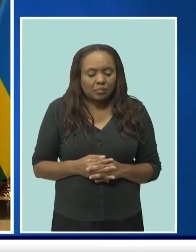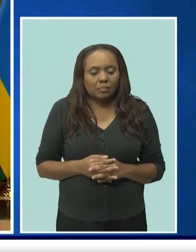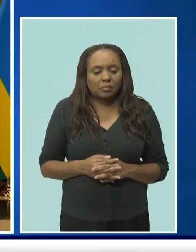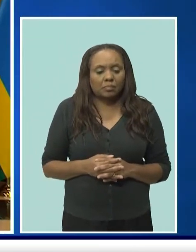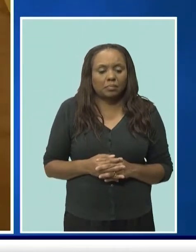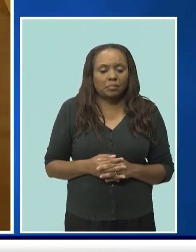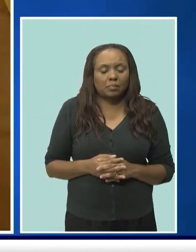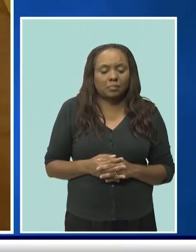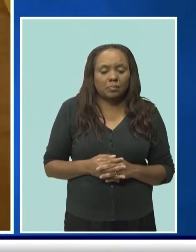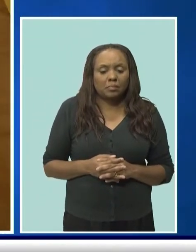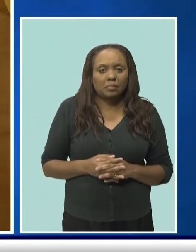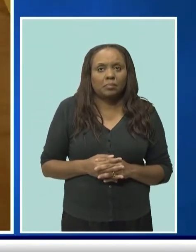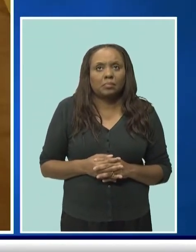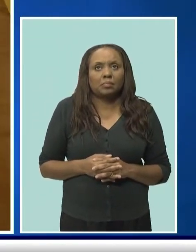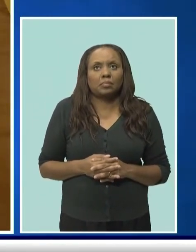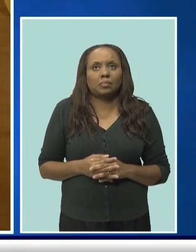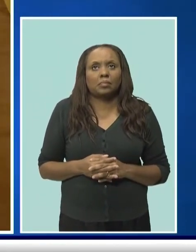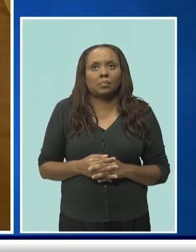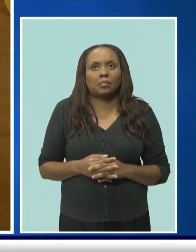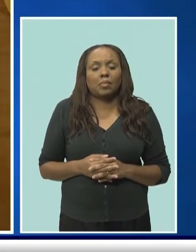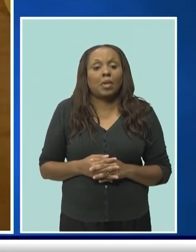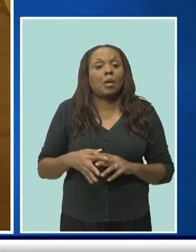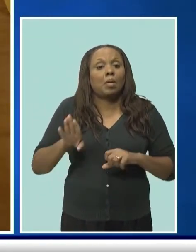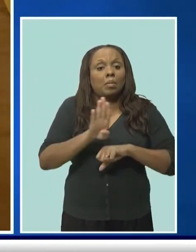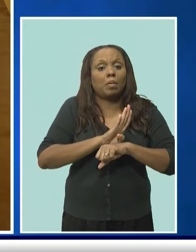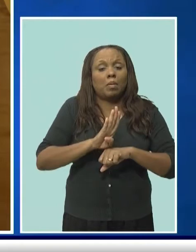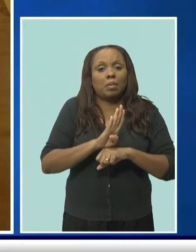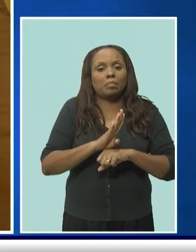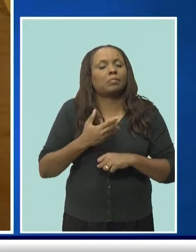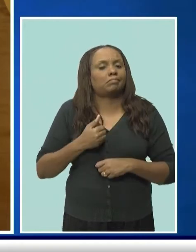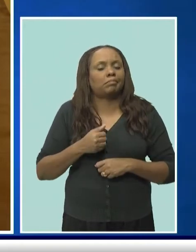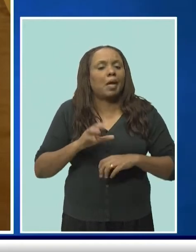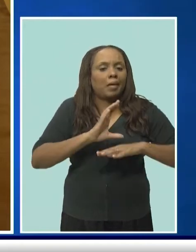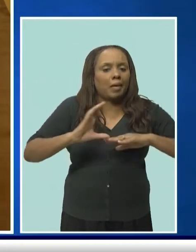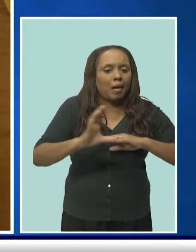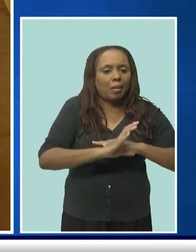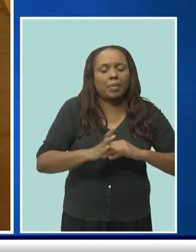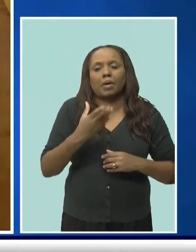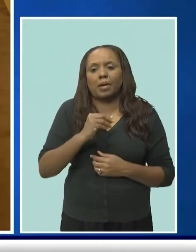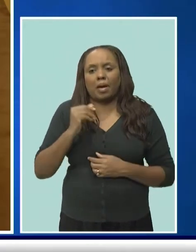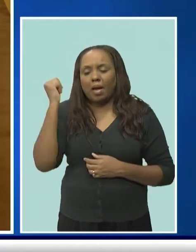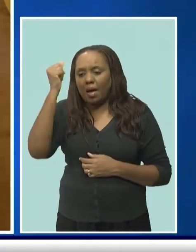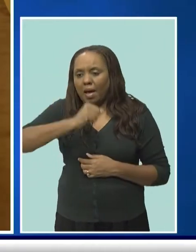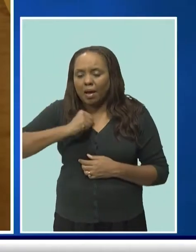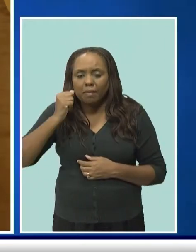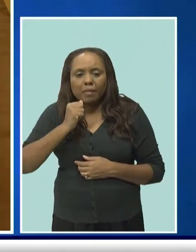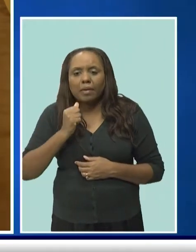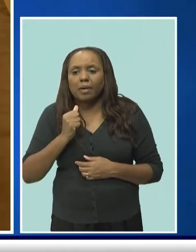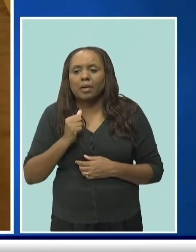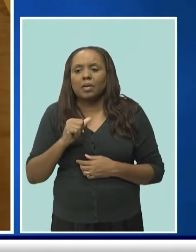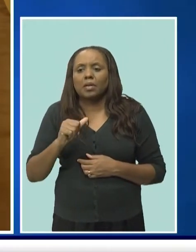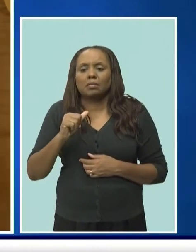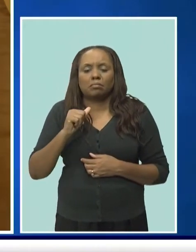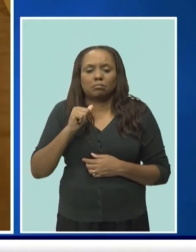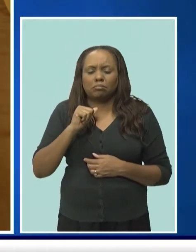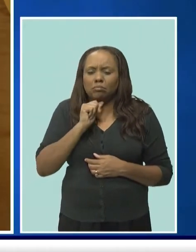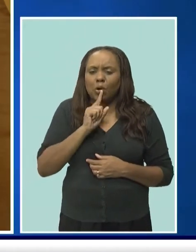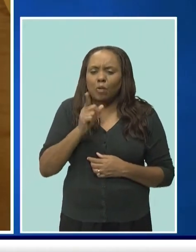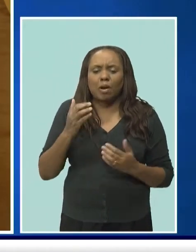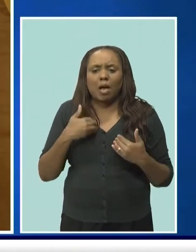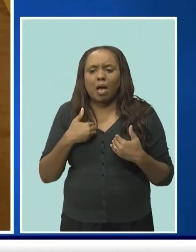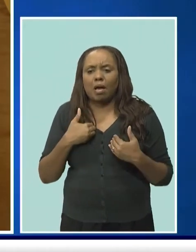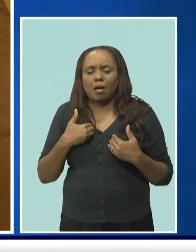Caribbean for nefarious purposes in the past. It is now time that we do it for our own honorable purposes and to expand